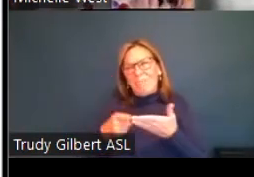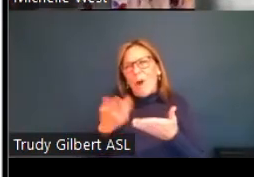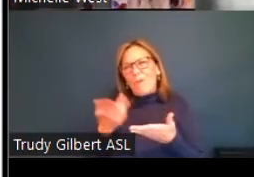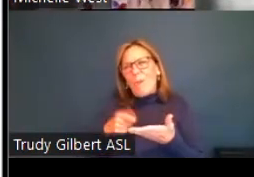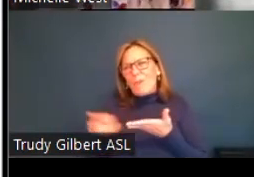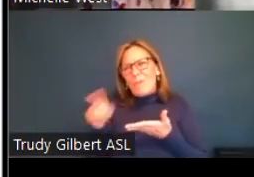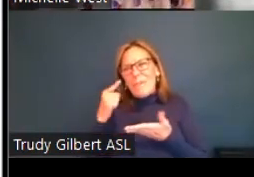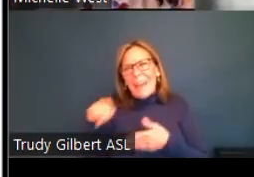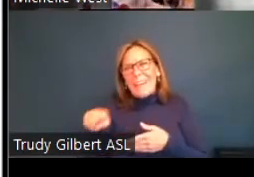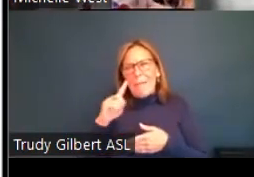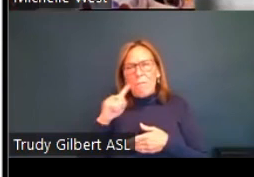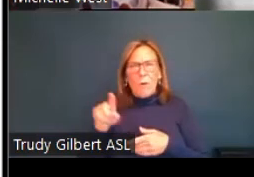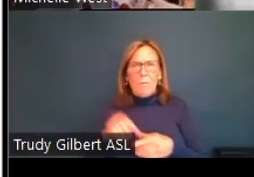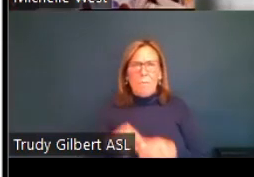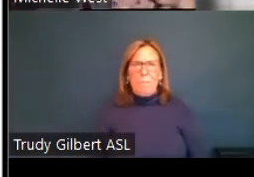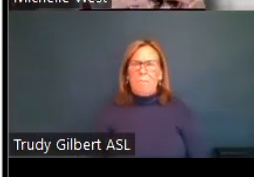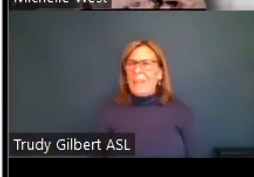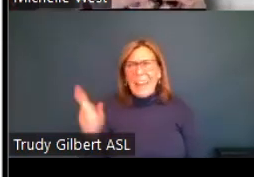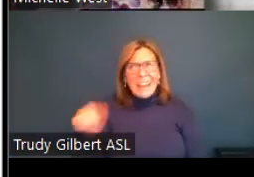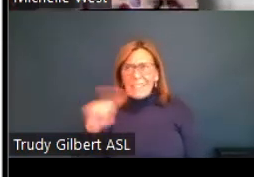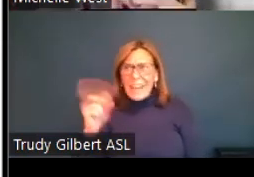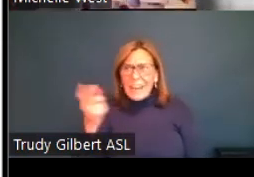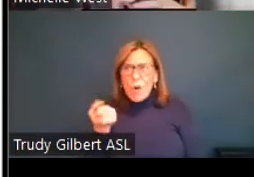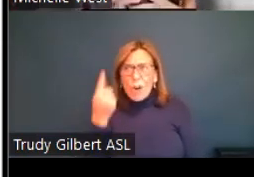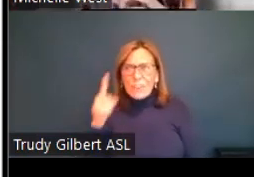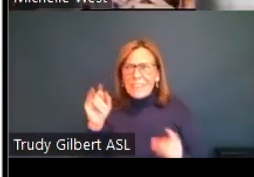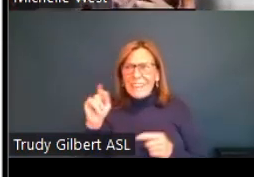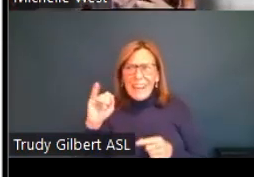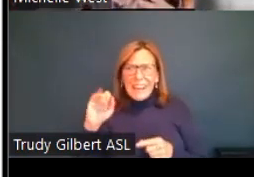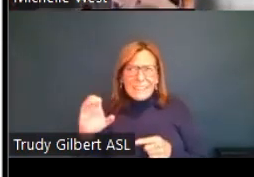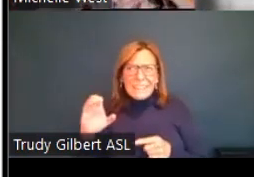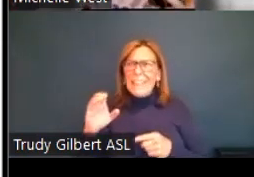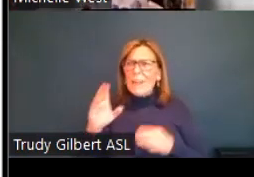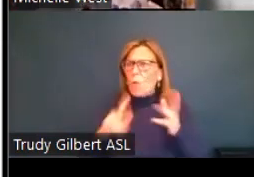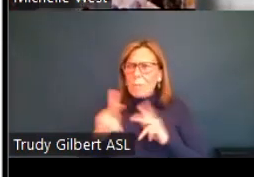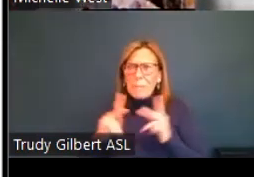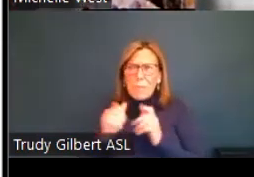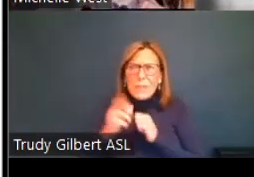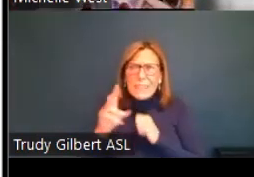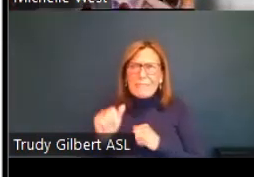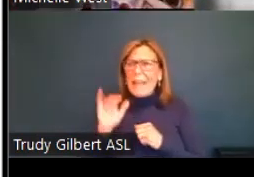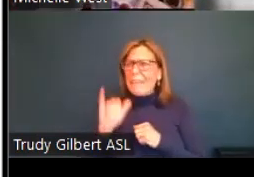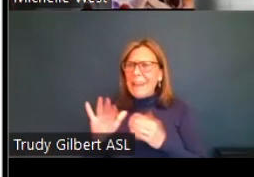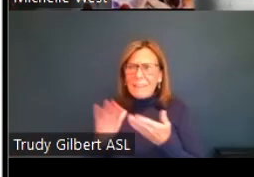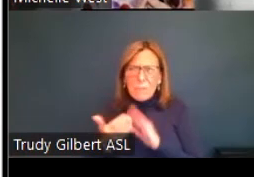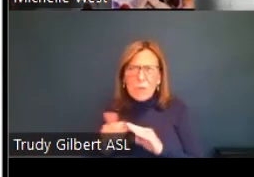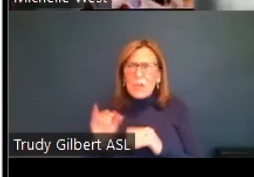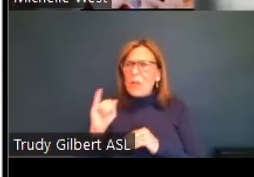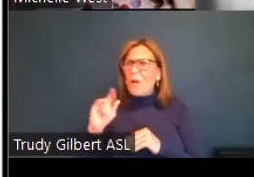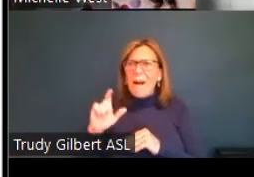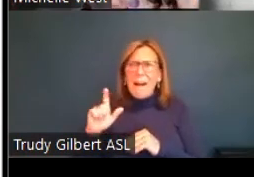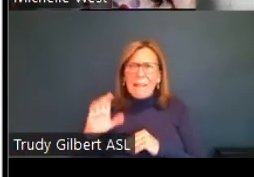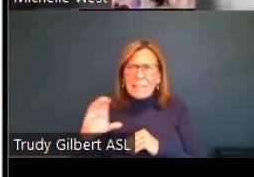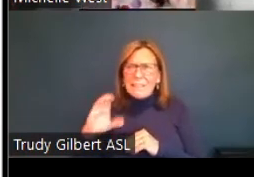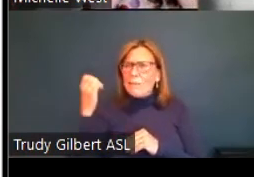don't understand IL or people with disabilities, that community and the IL movement, they can